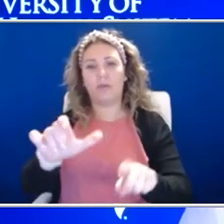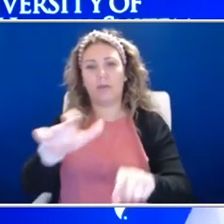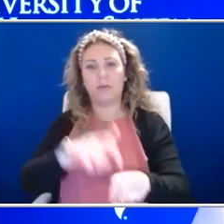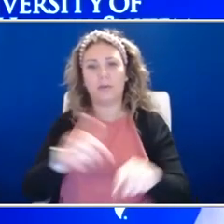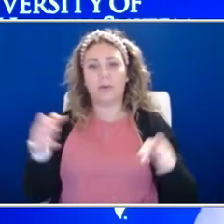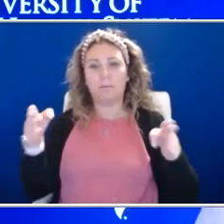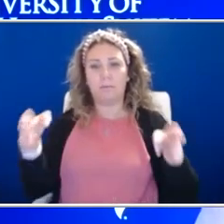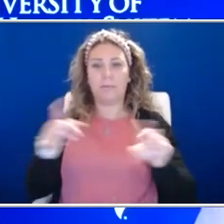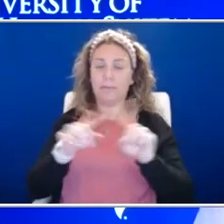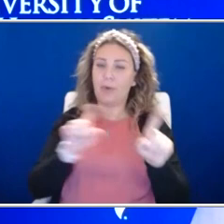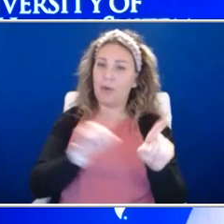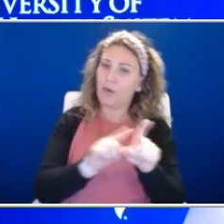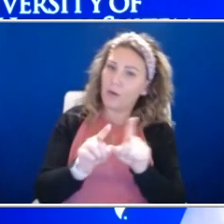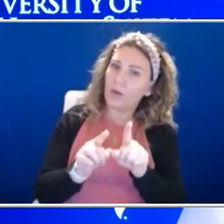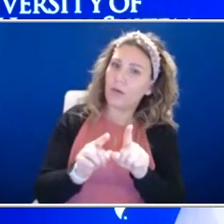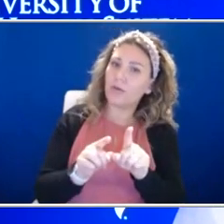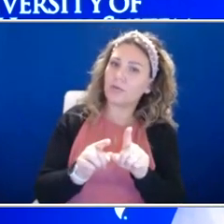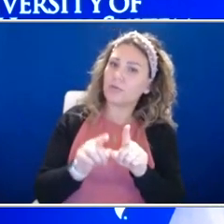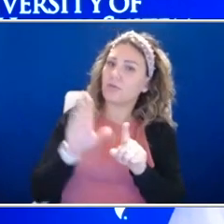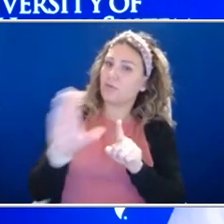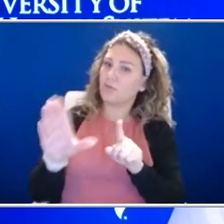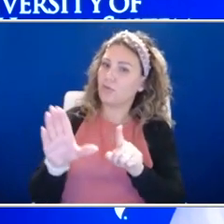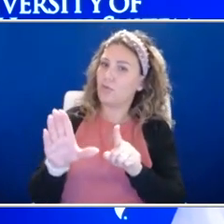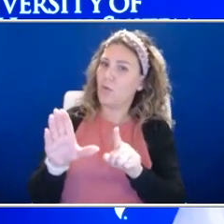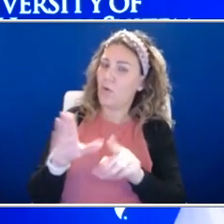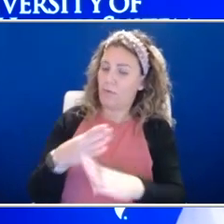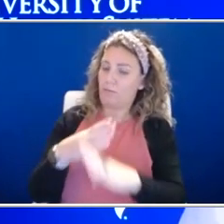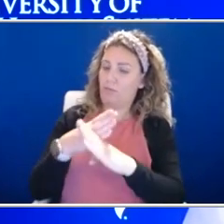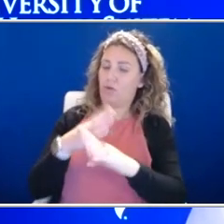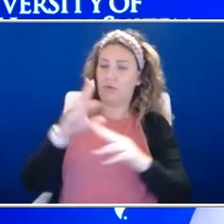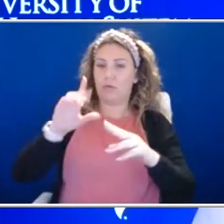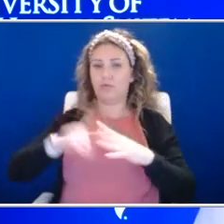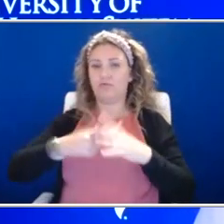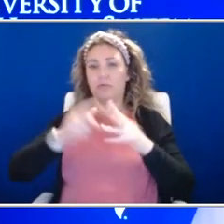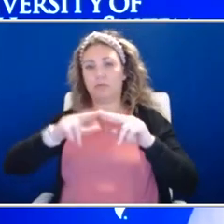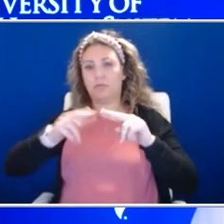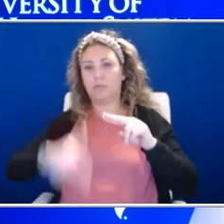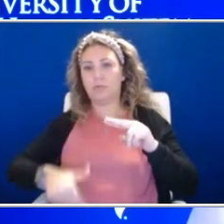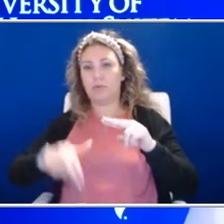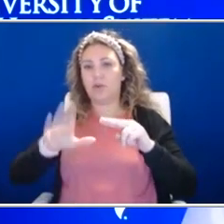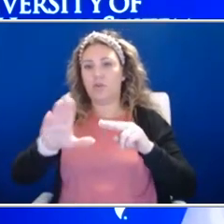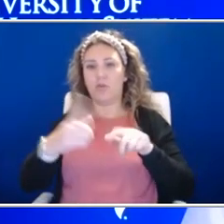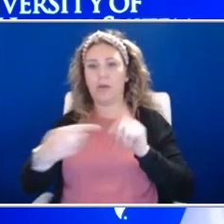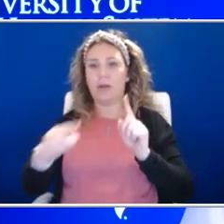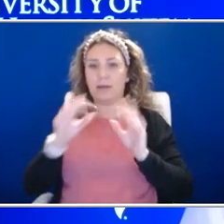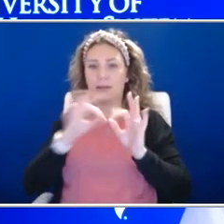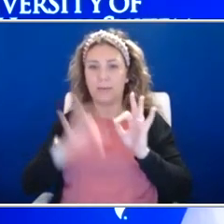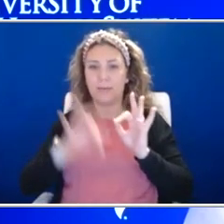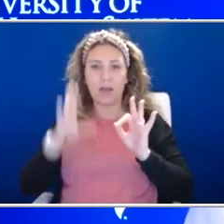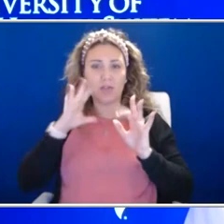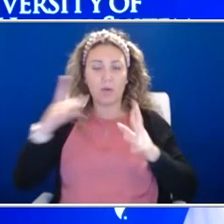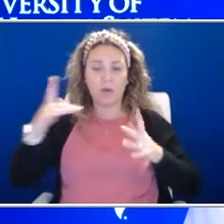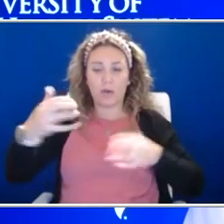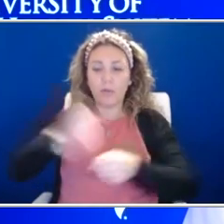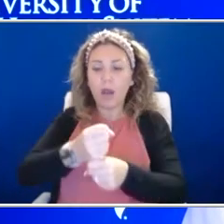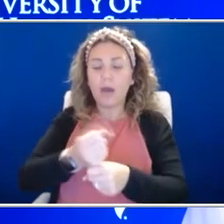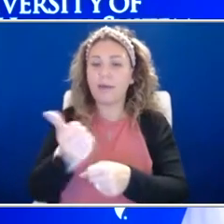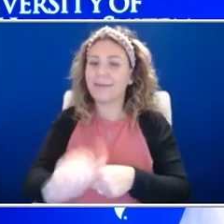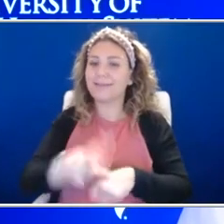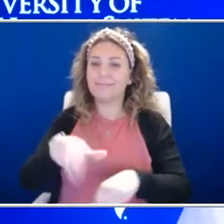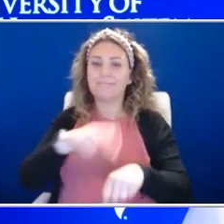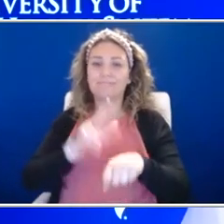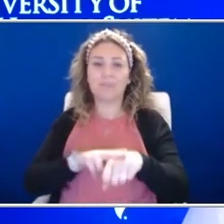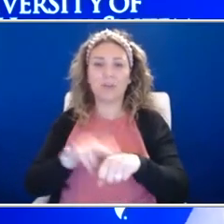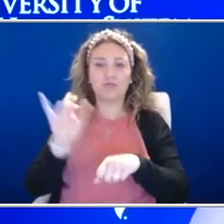then as your immunity starts to decrease, your antibodies start to contract, as they do with any natural infection or